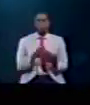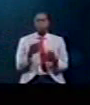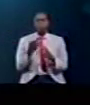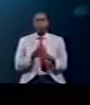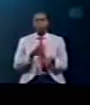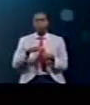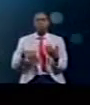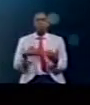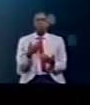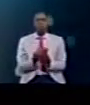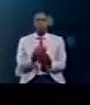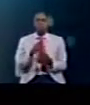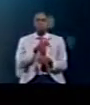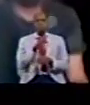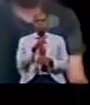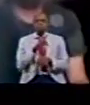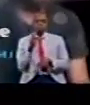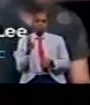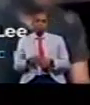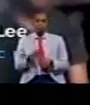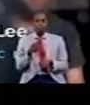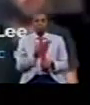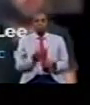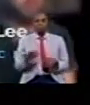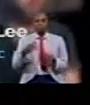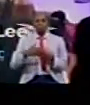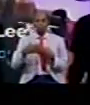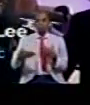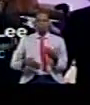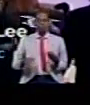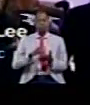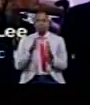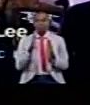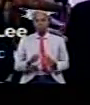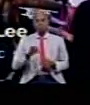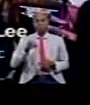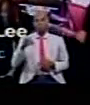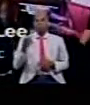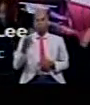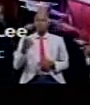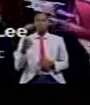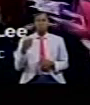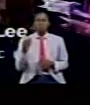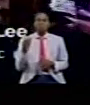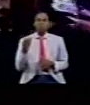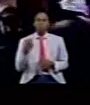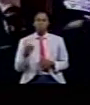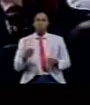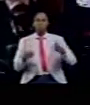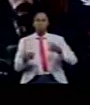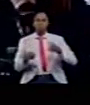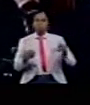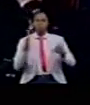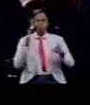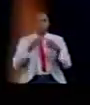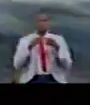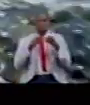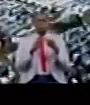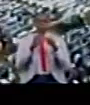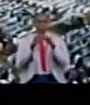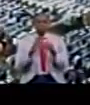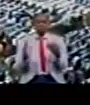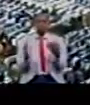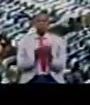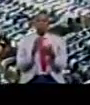glorify yourself in our life. Glorify your name in the name of Jesus Christ. Shall we pray? Please, let's talk to God in